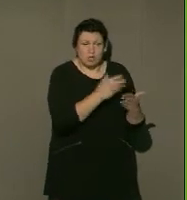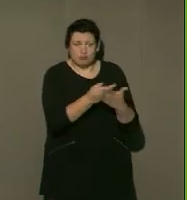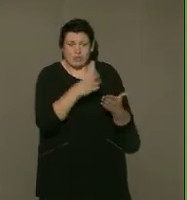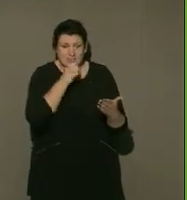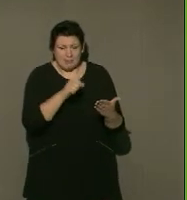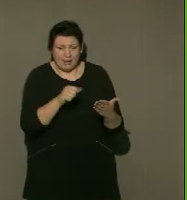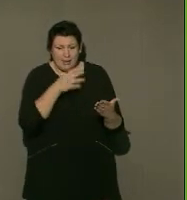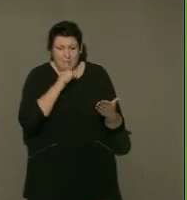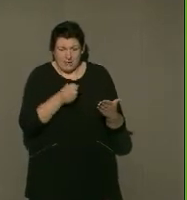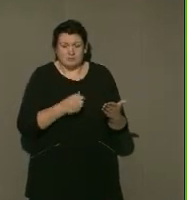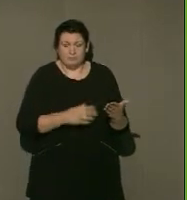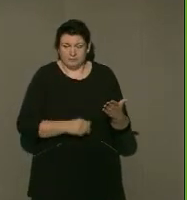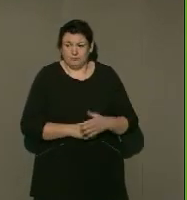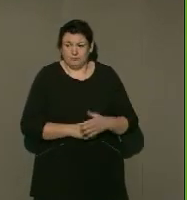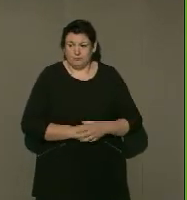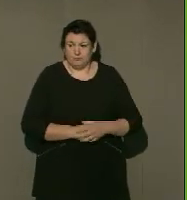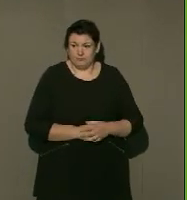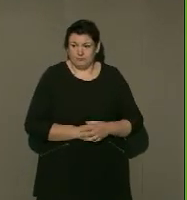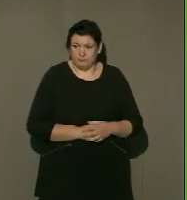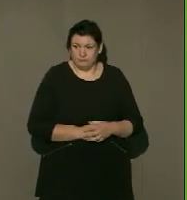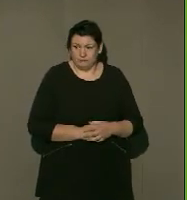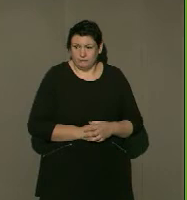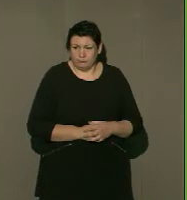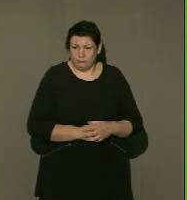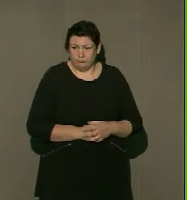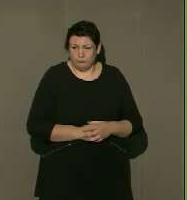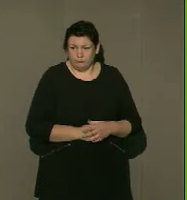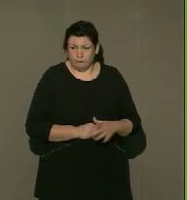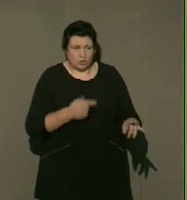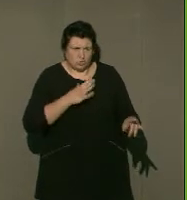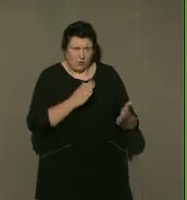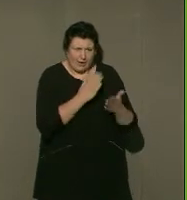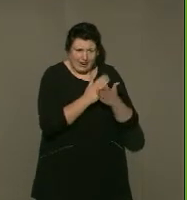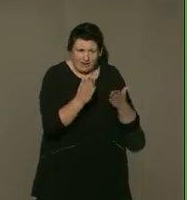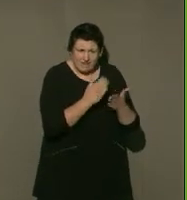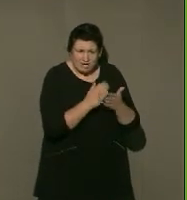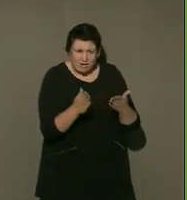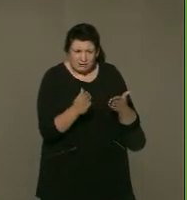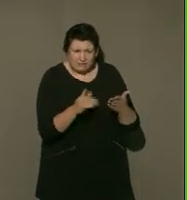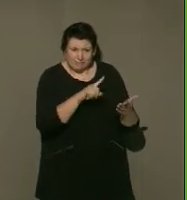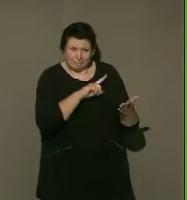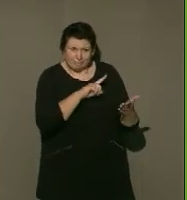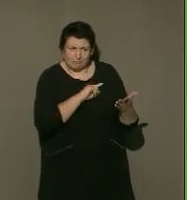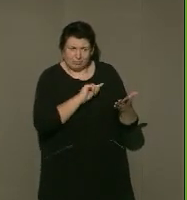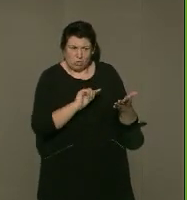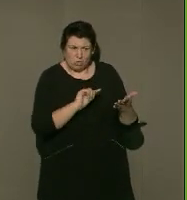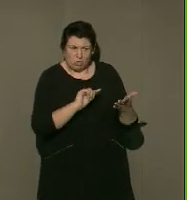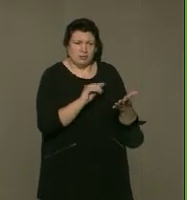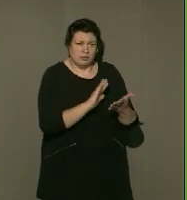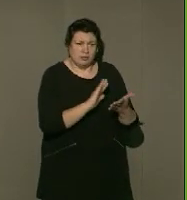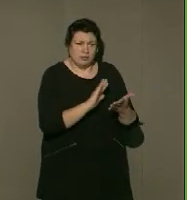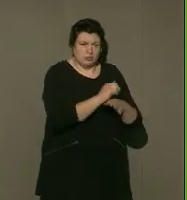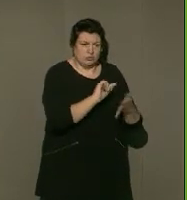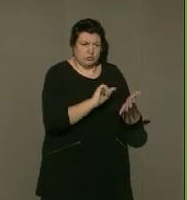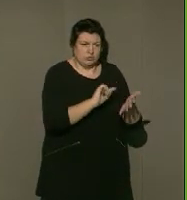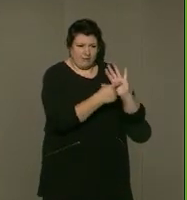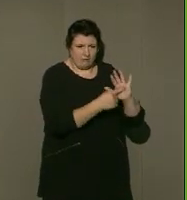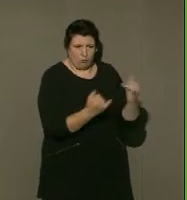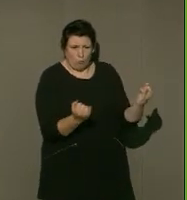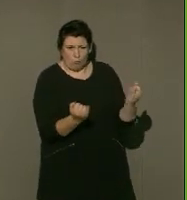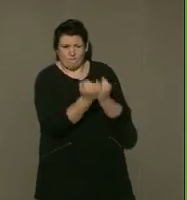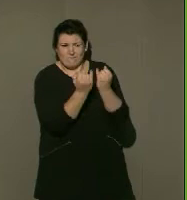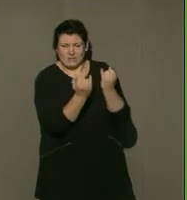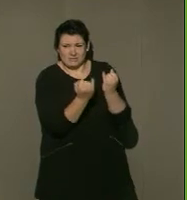non-binary identities exist and are valid. And I would like clarification as to whether or not the purpose of the original motion is in conflict